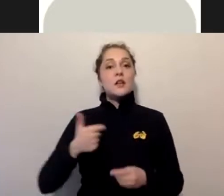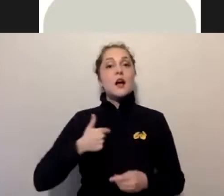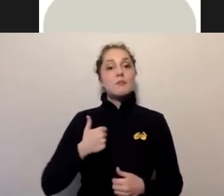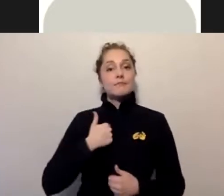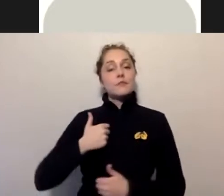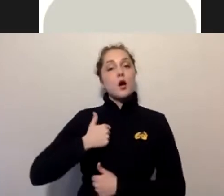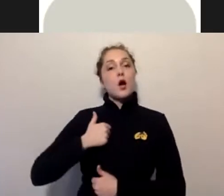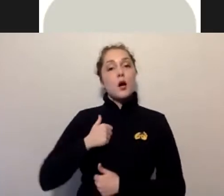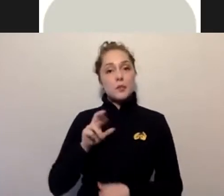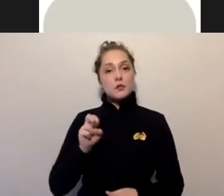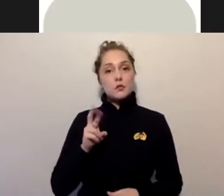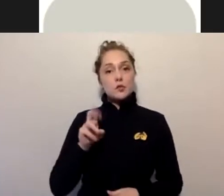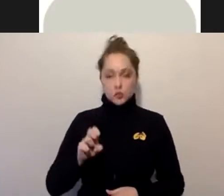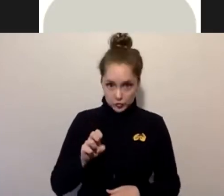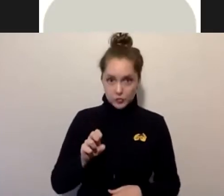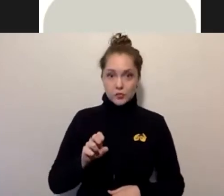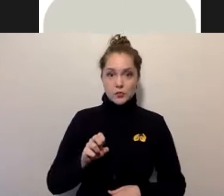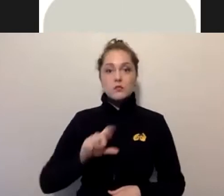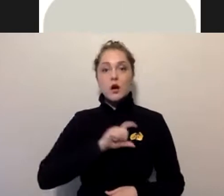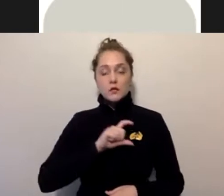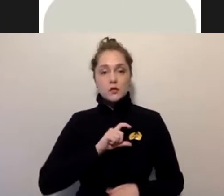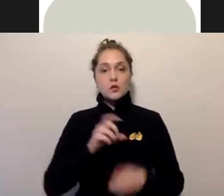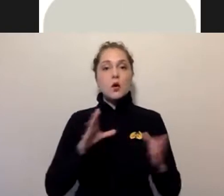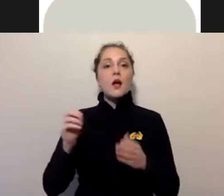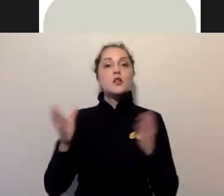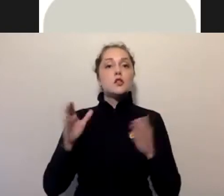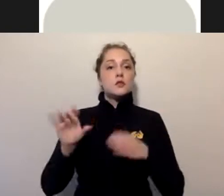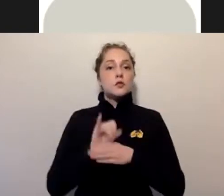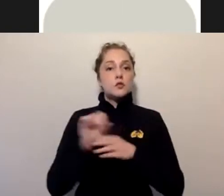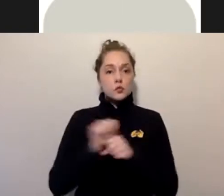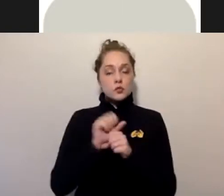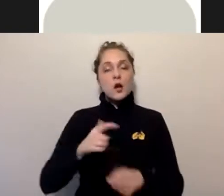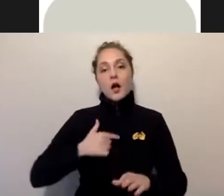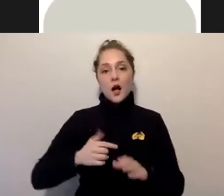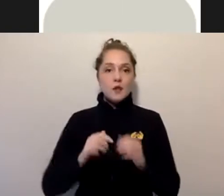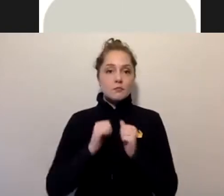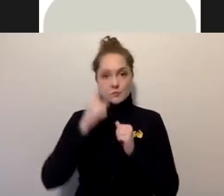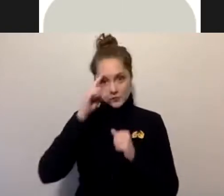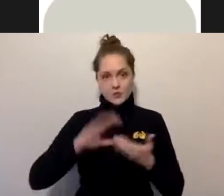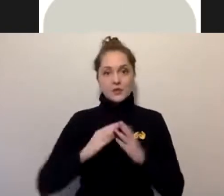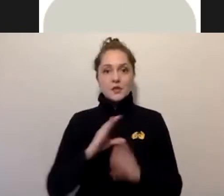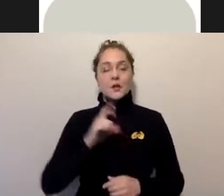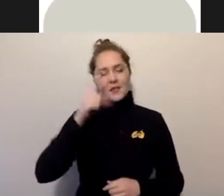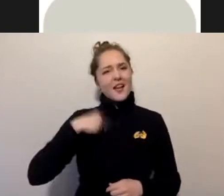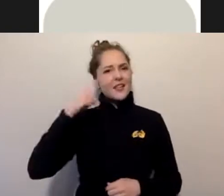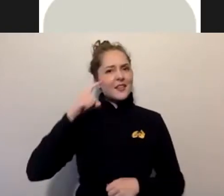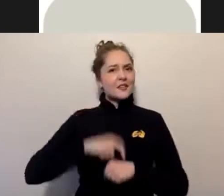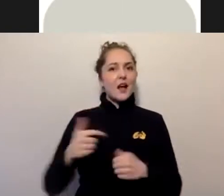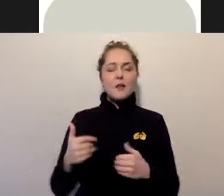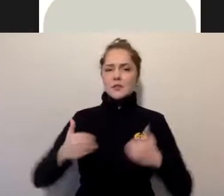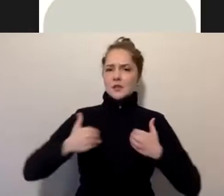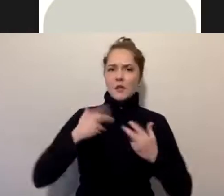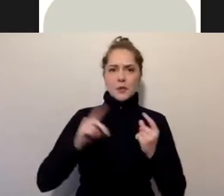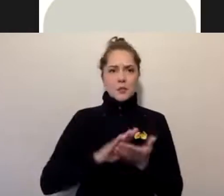officer, organizer, and service industry worker who is running for City Council because I believe it's time for a new generation of